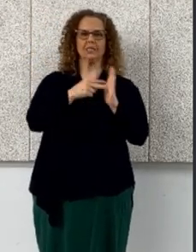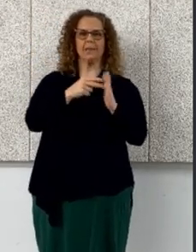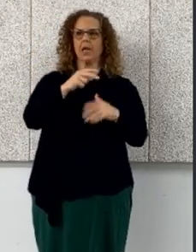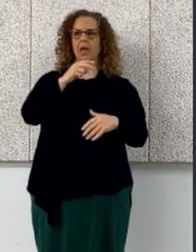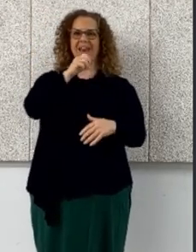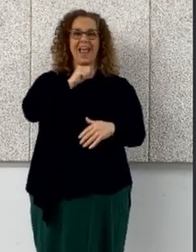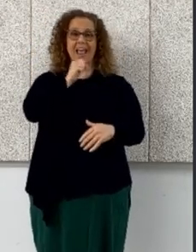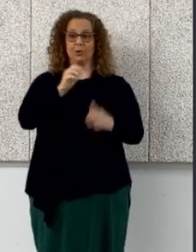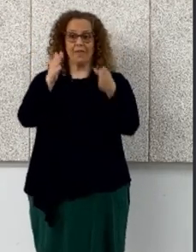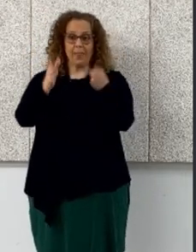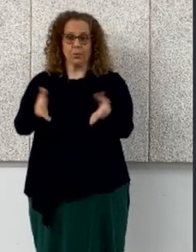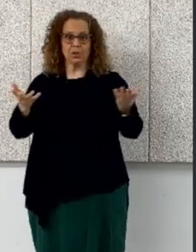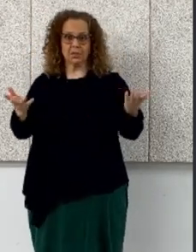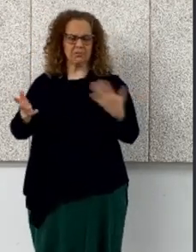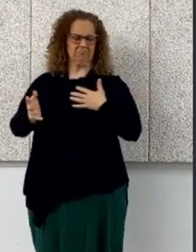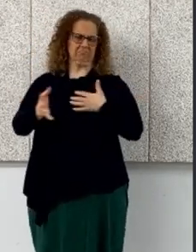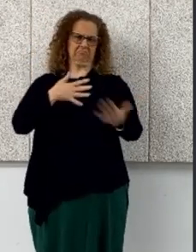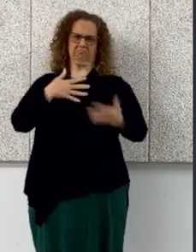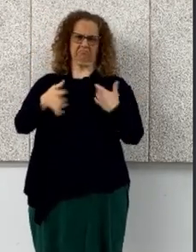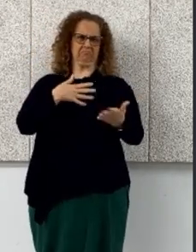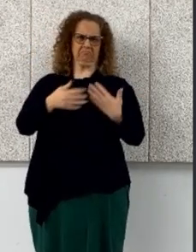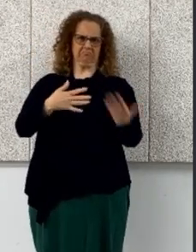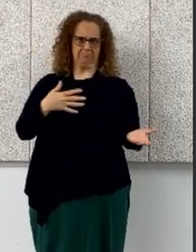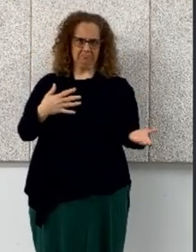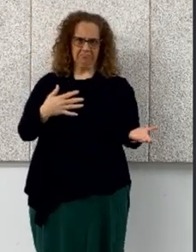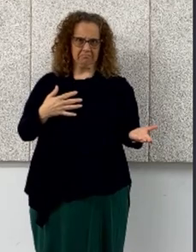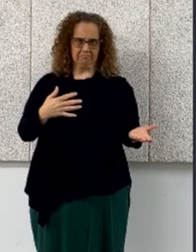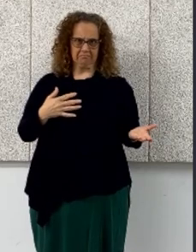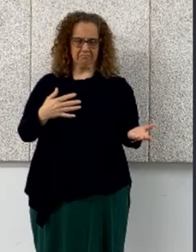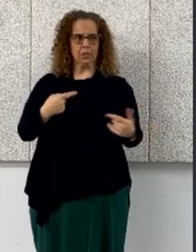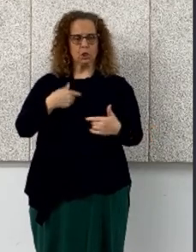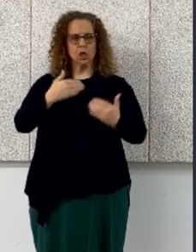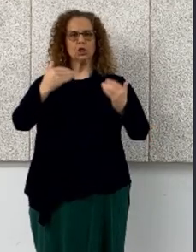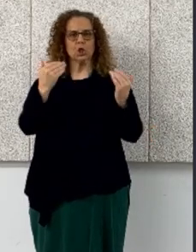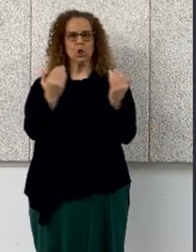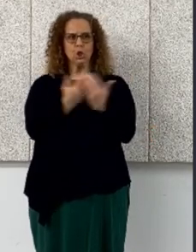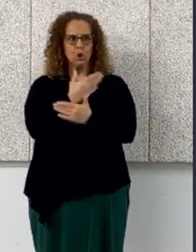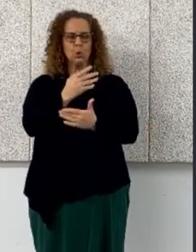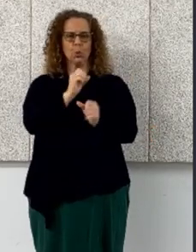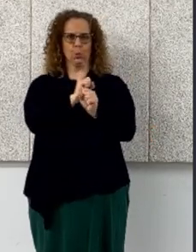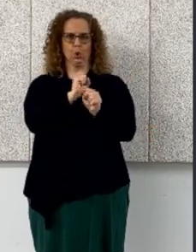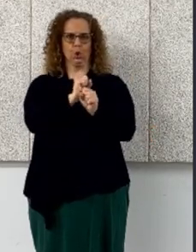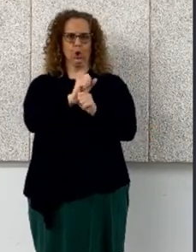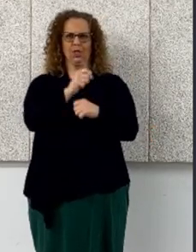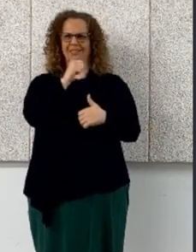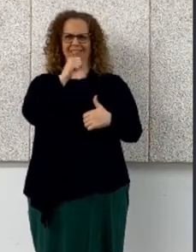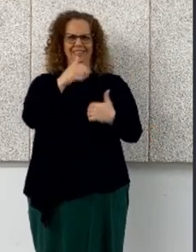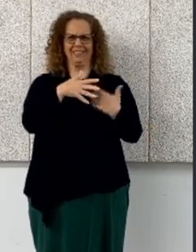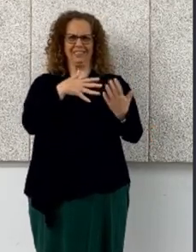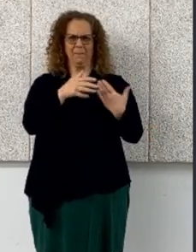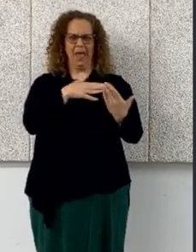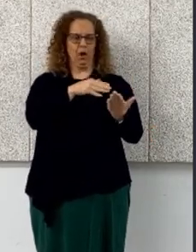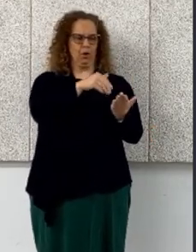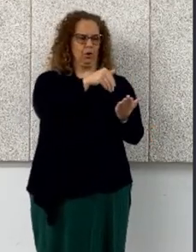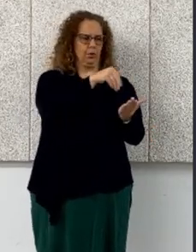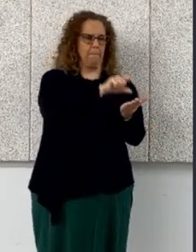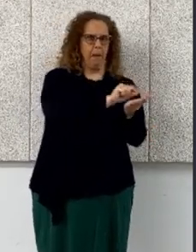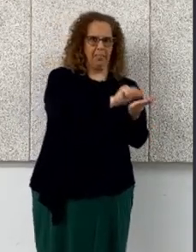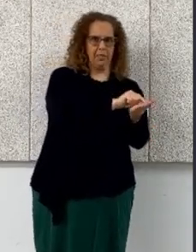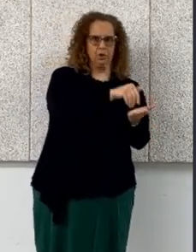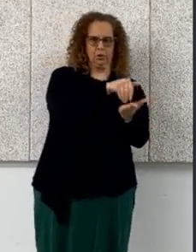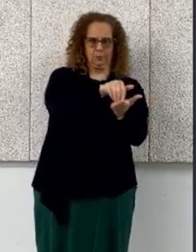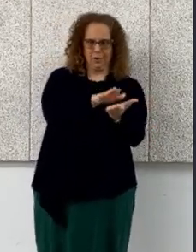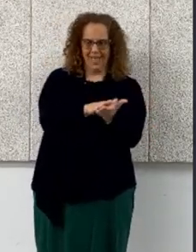person is, mm-hmm. or where they are in their career, or whether or not they've written it down. You know, like, there is new work that exists that